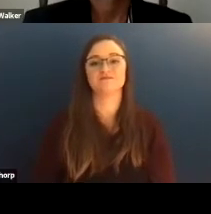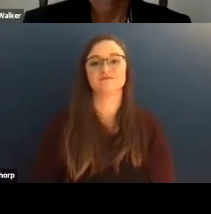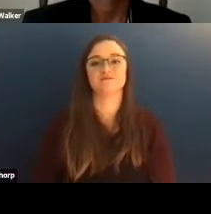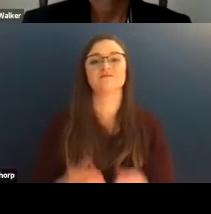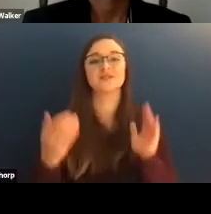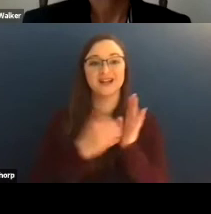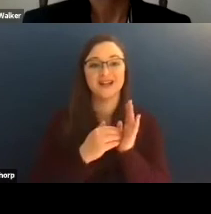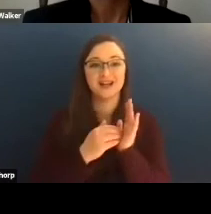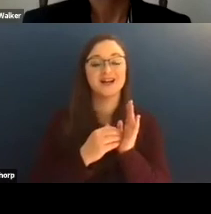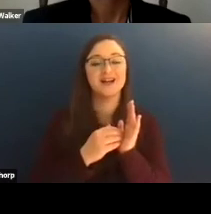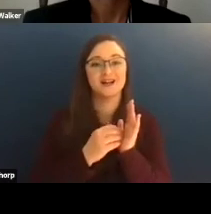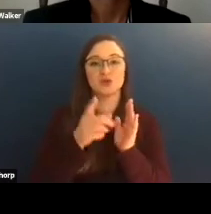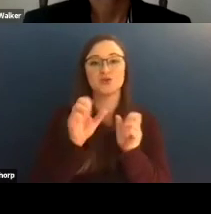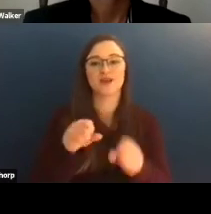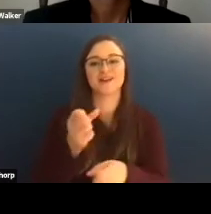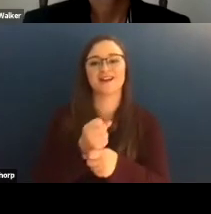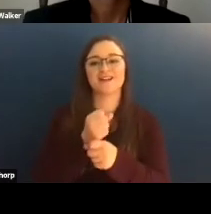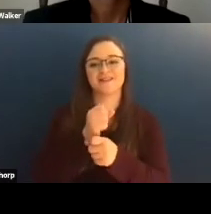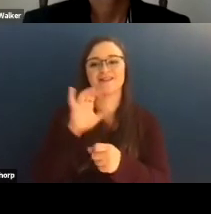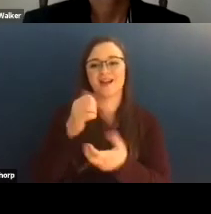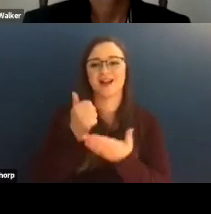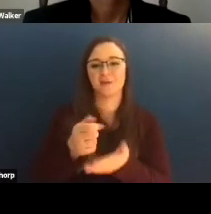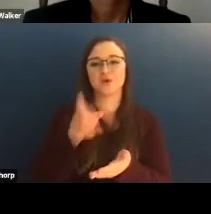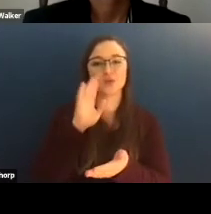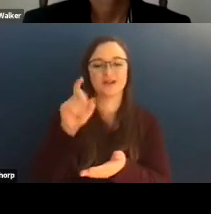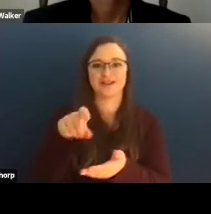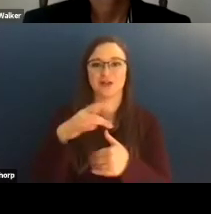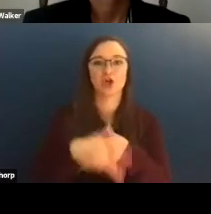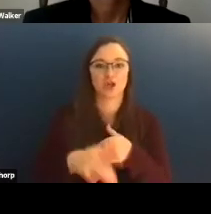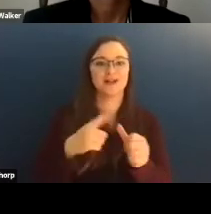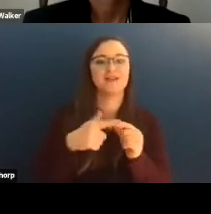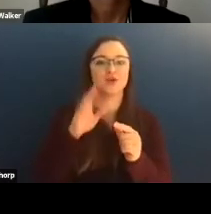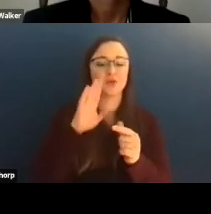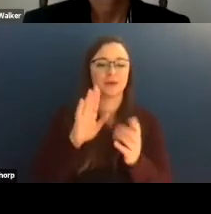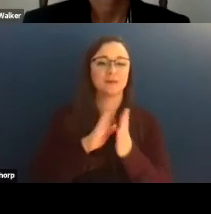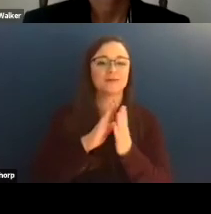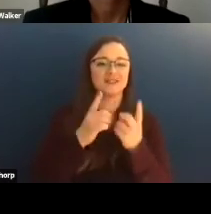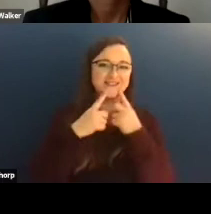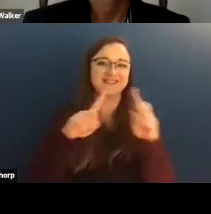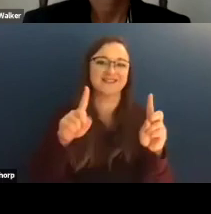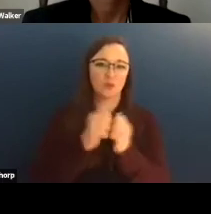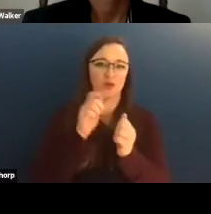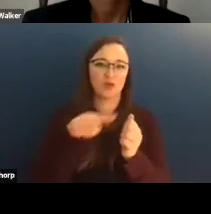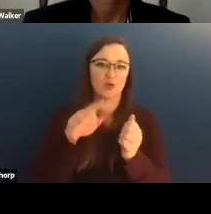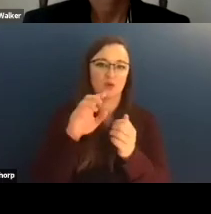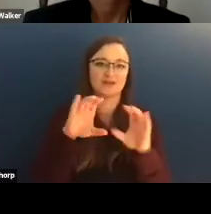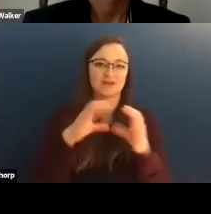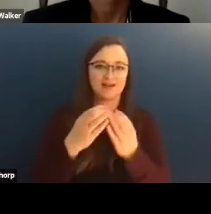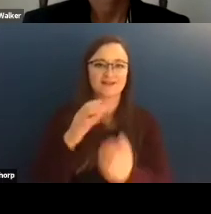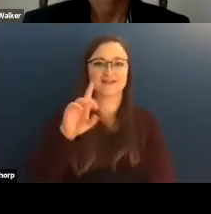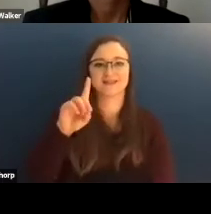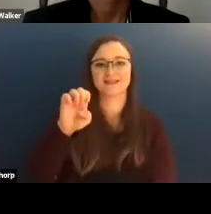know, get the help you need early. And I think you will be successful in those classes. And if I could just add to